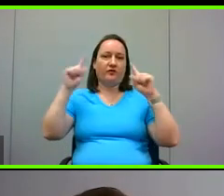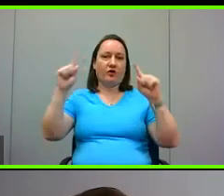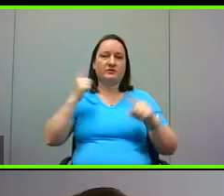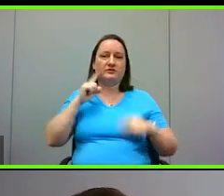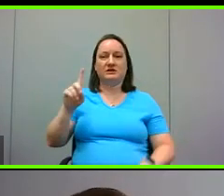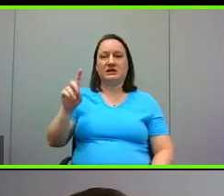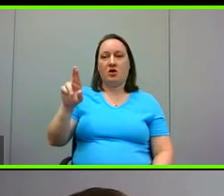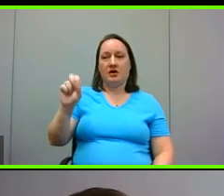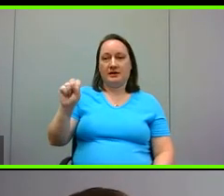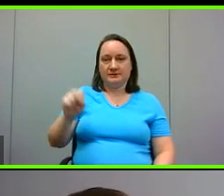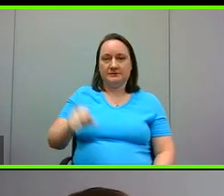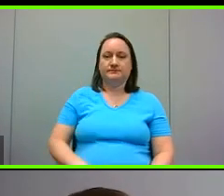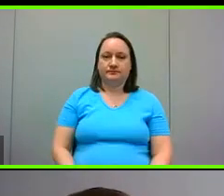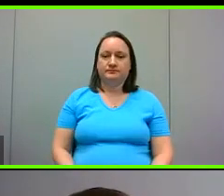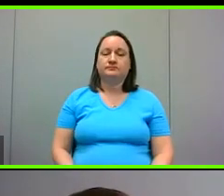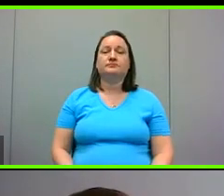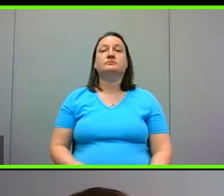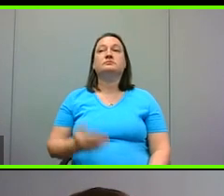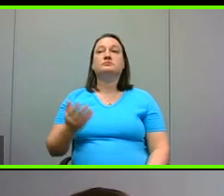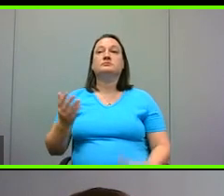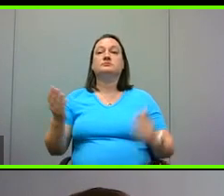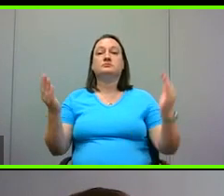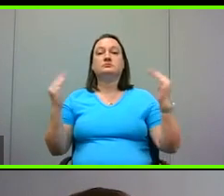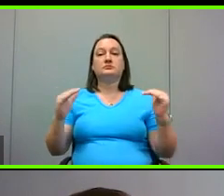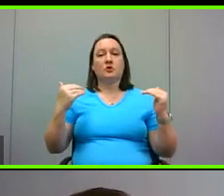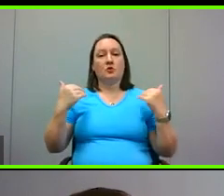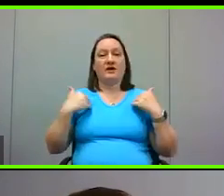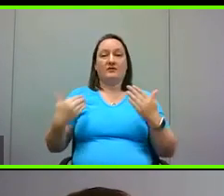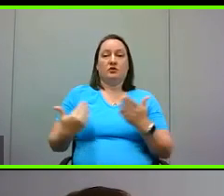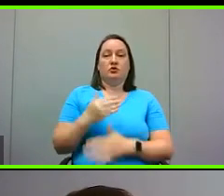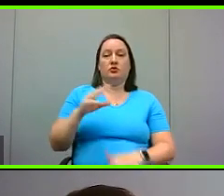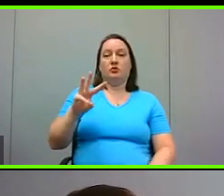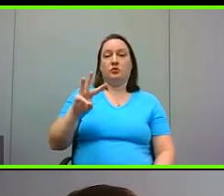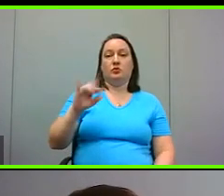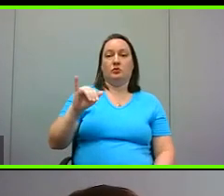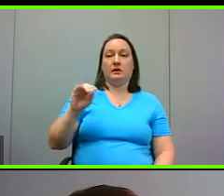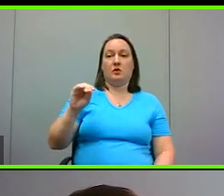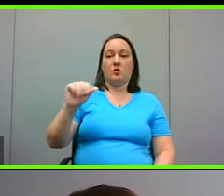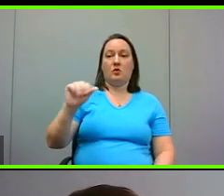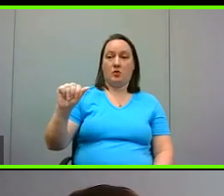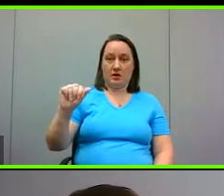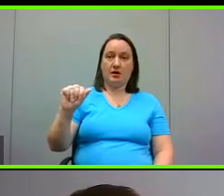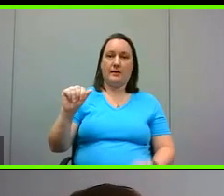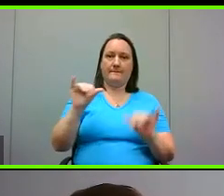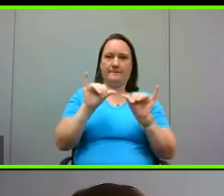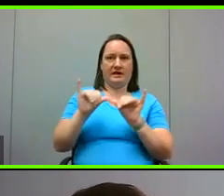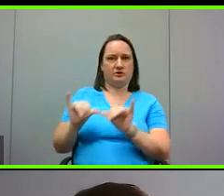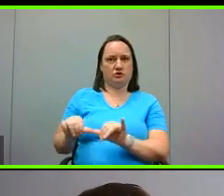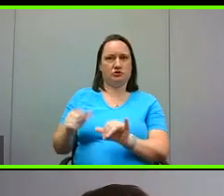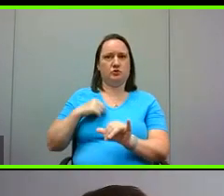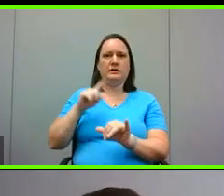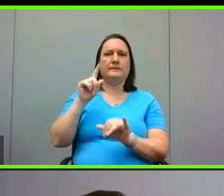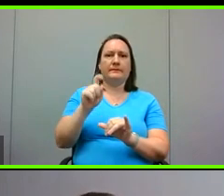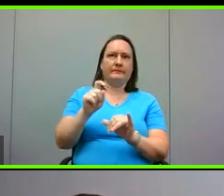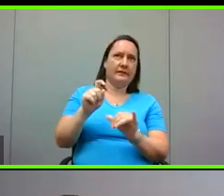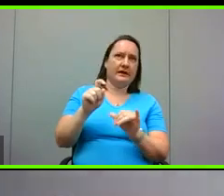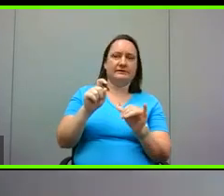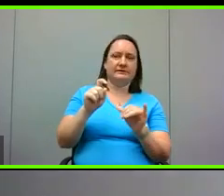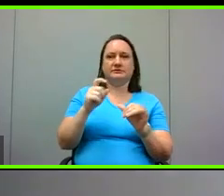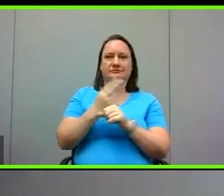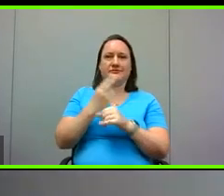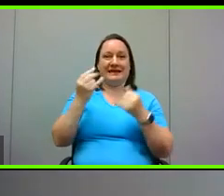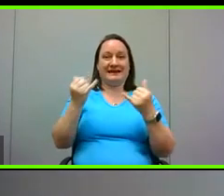We have new workforce innovation opportunity act measures that we're all up against now, opposed to just the successful closures